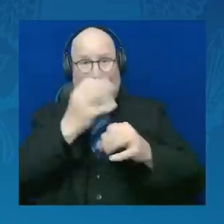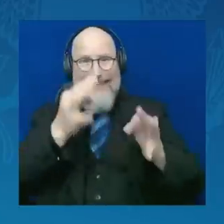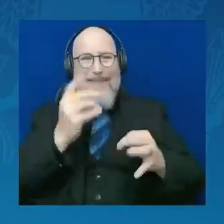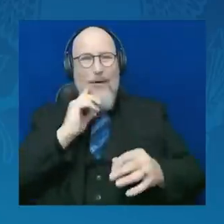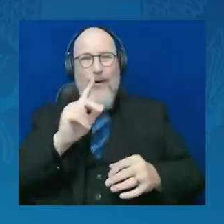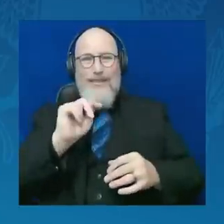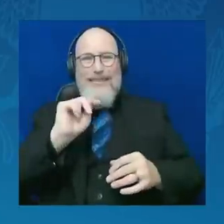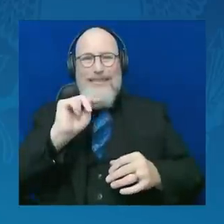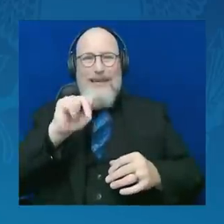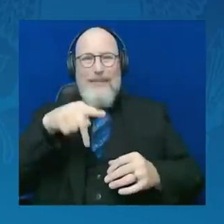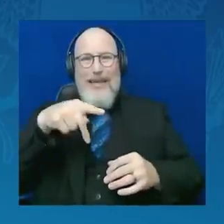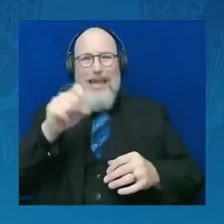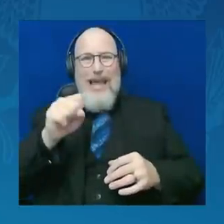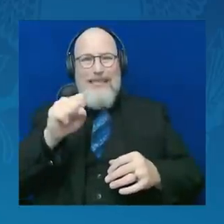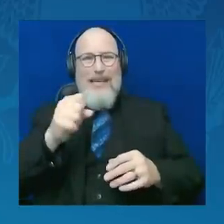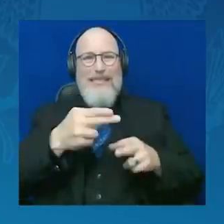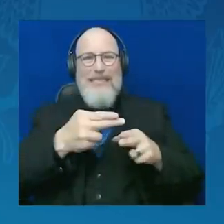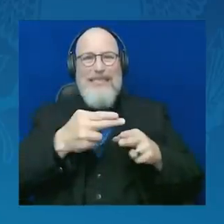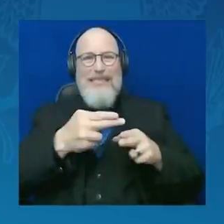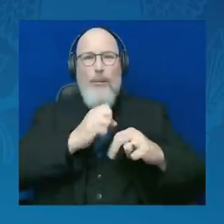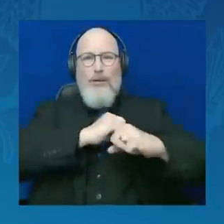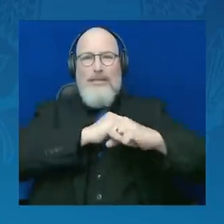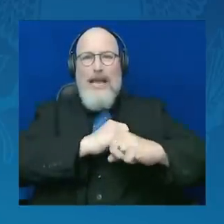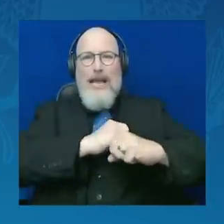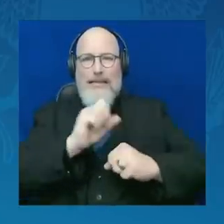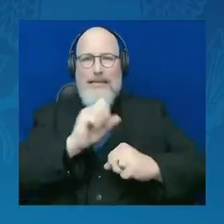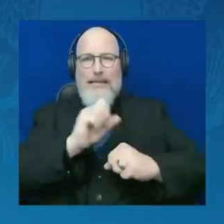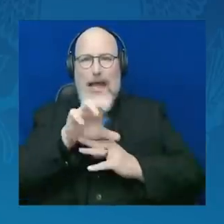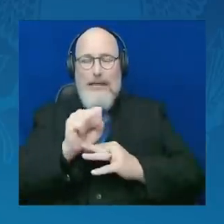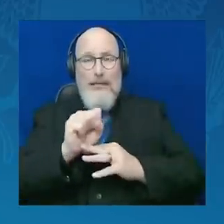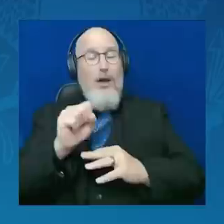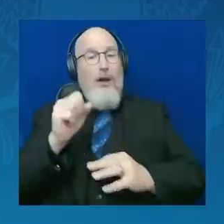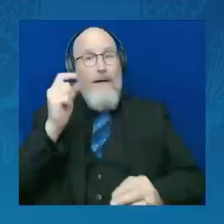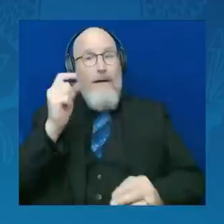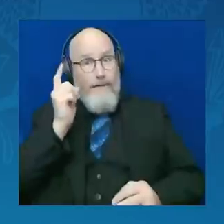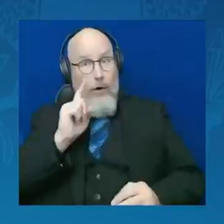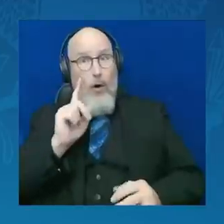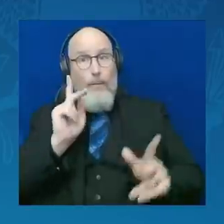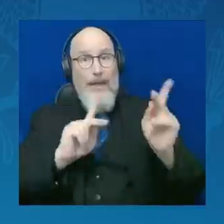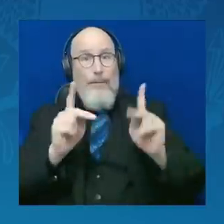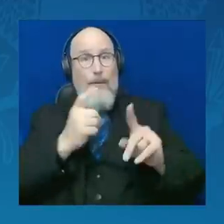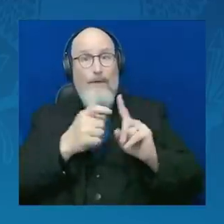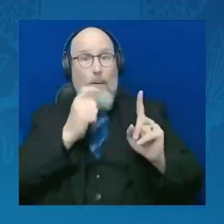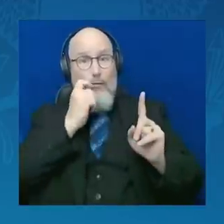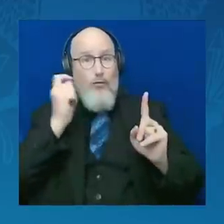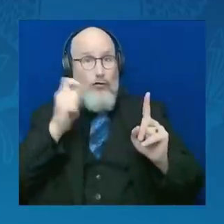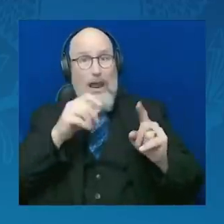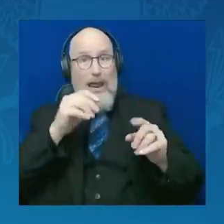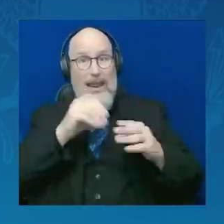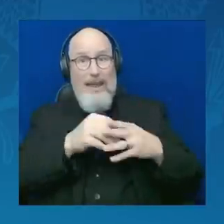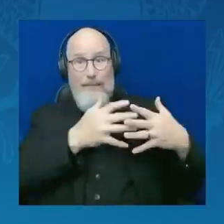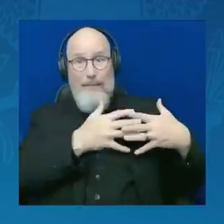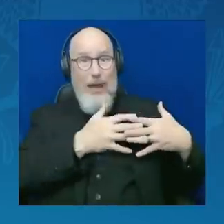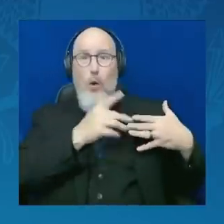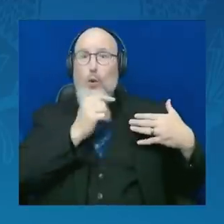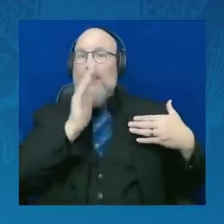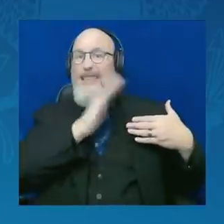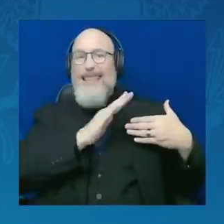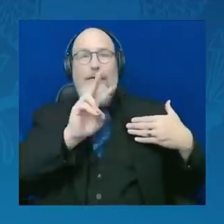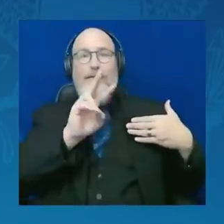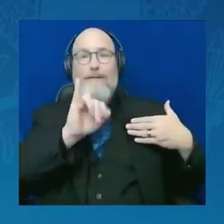status. So for Ukrainians that are in the United States, whose visa may expire or has